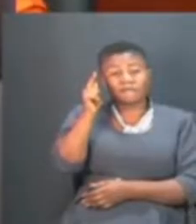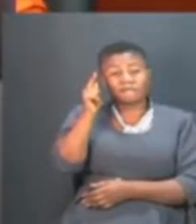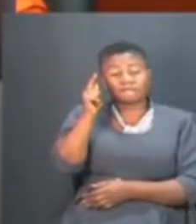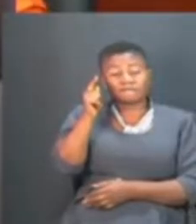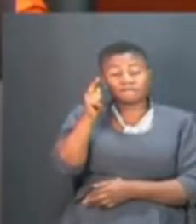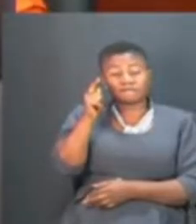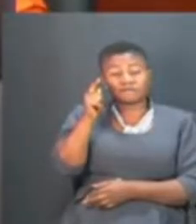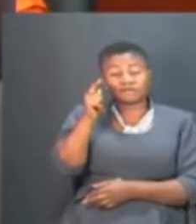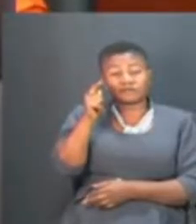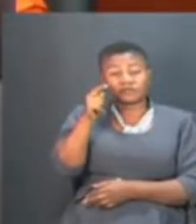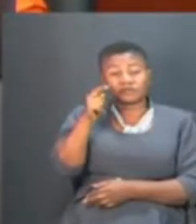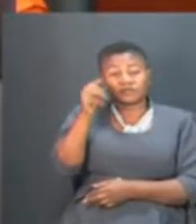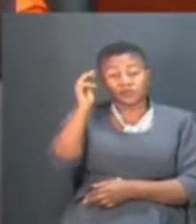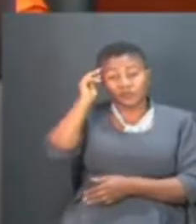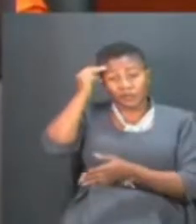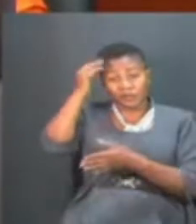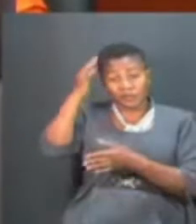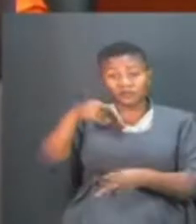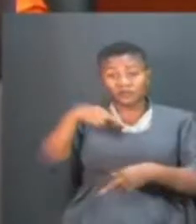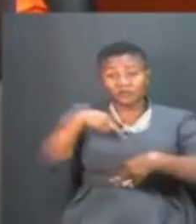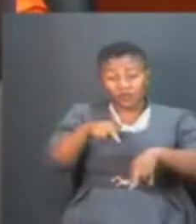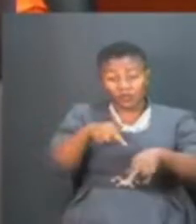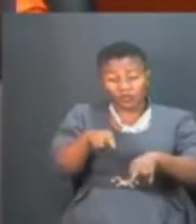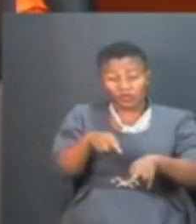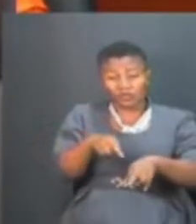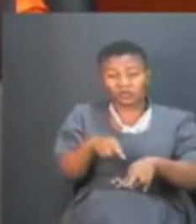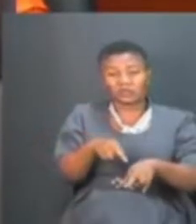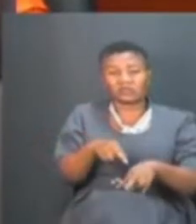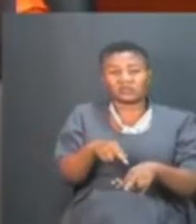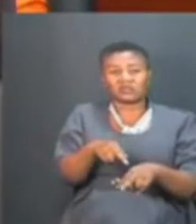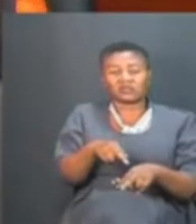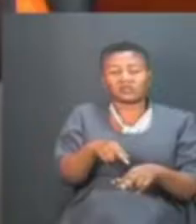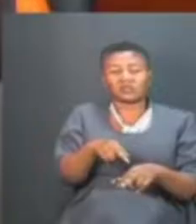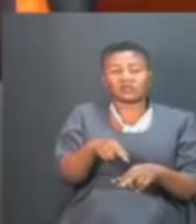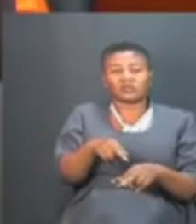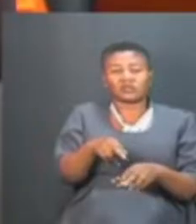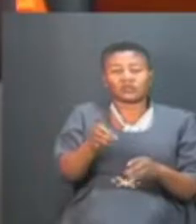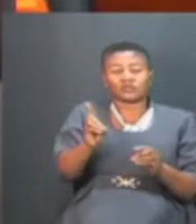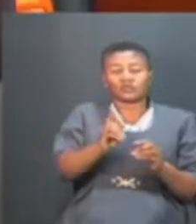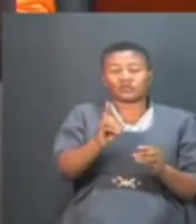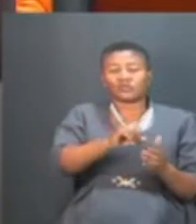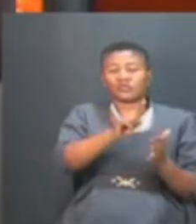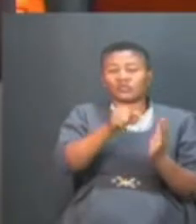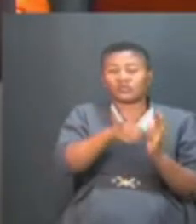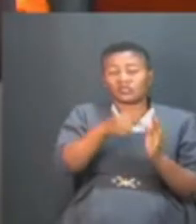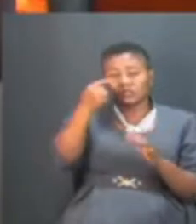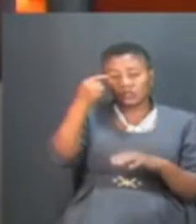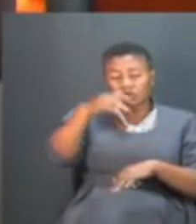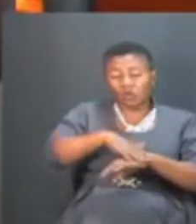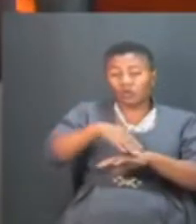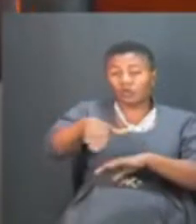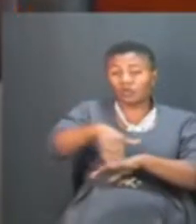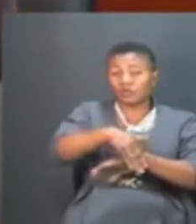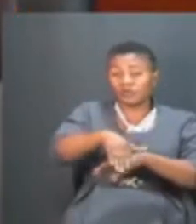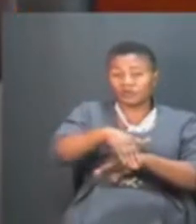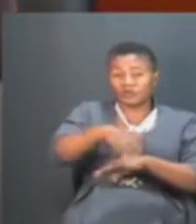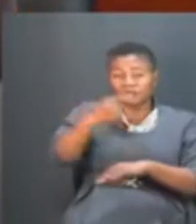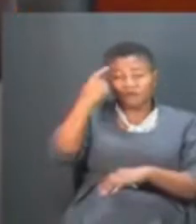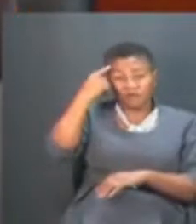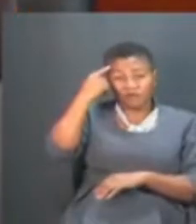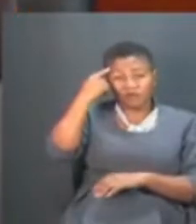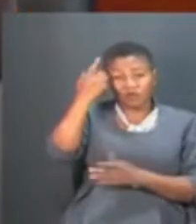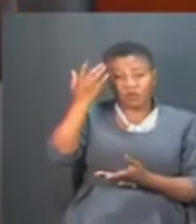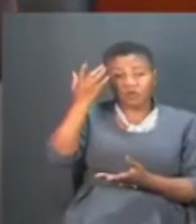Roads and Highways do this on behalf of the Minister in charge of government communications, Mr.